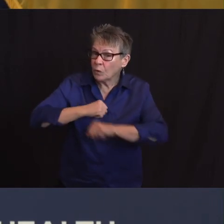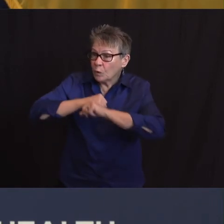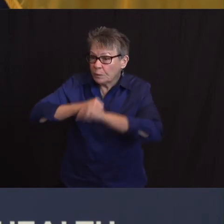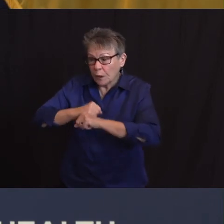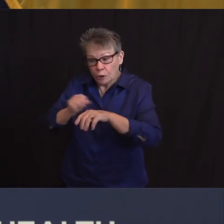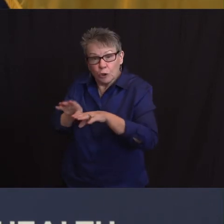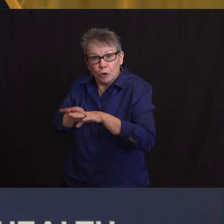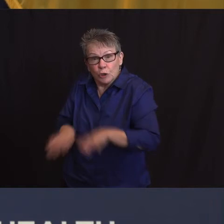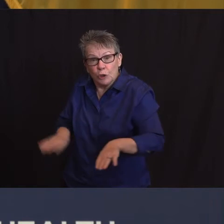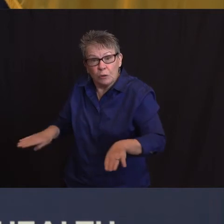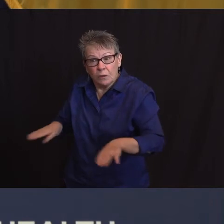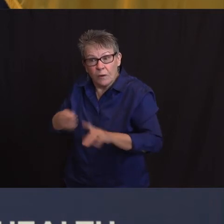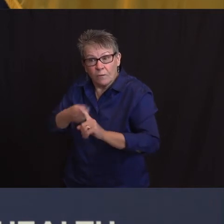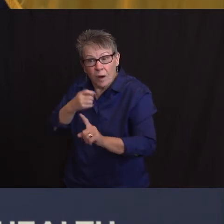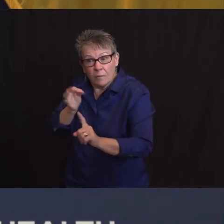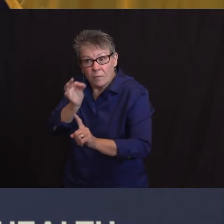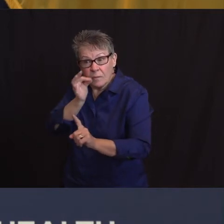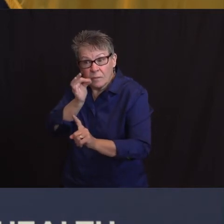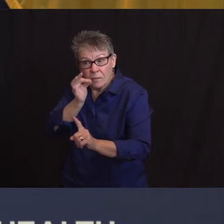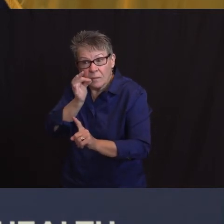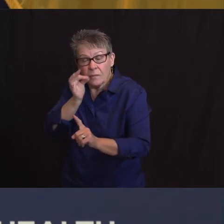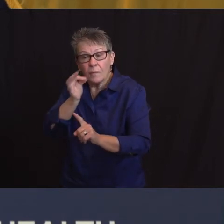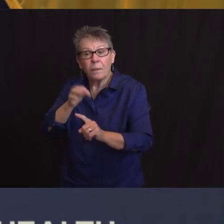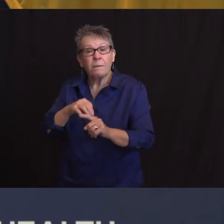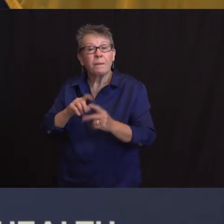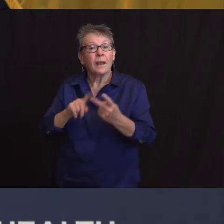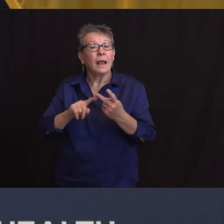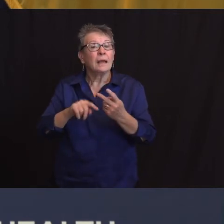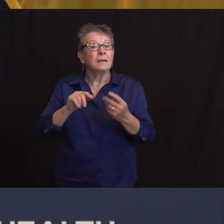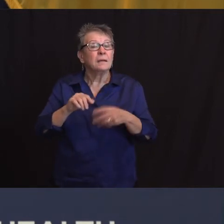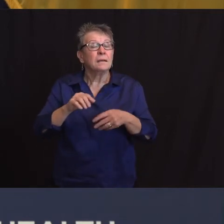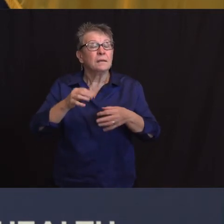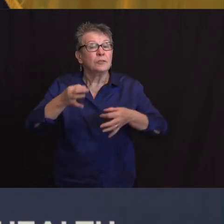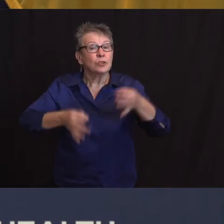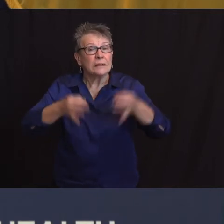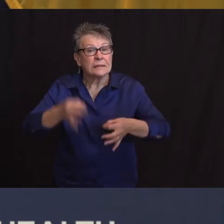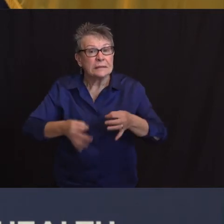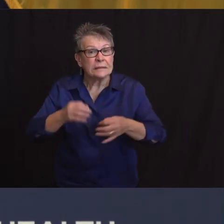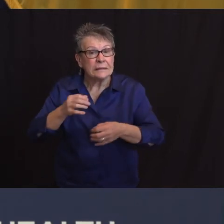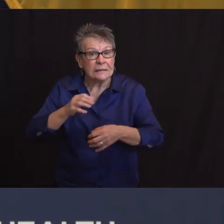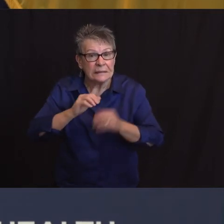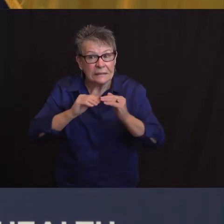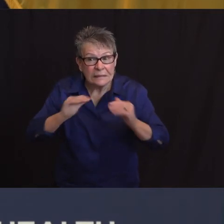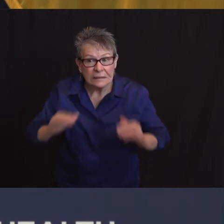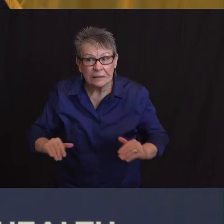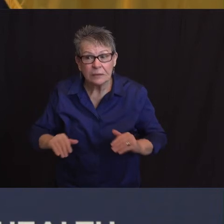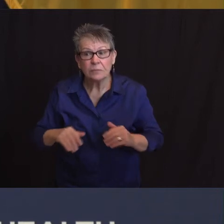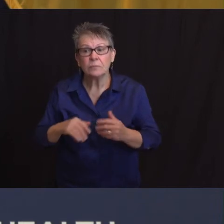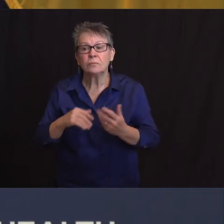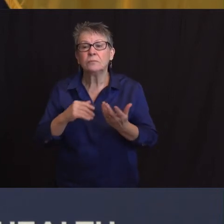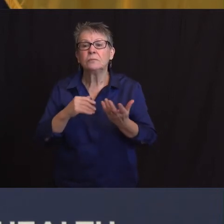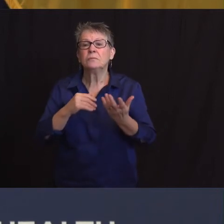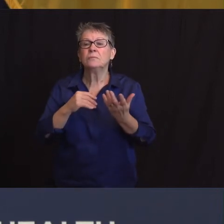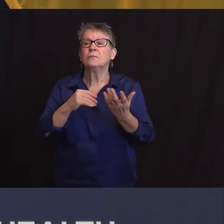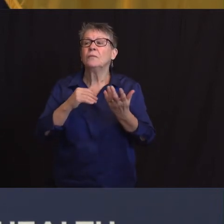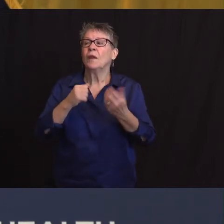system, but also legalizes cannabis in the right, responsible